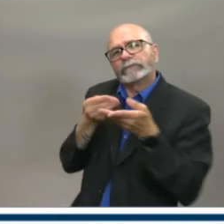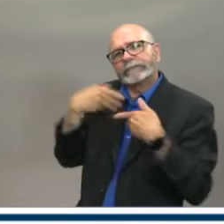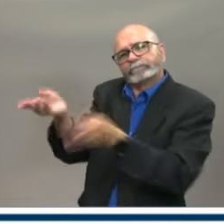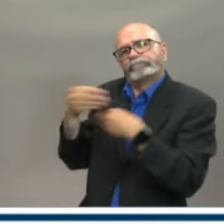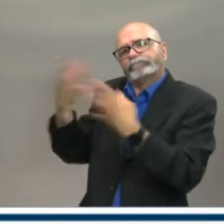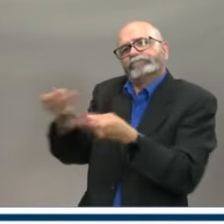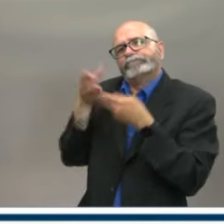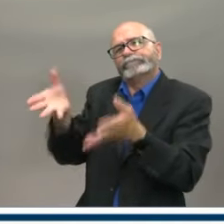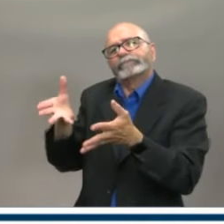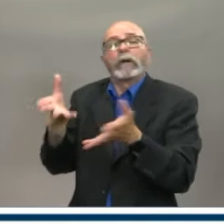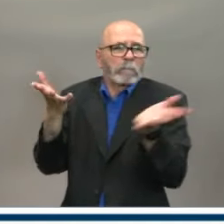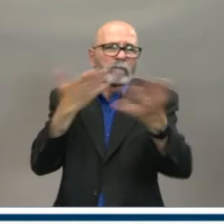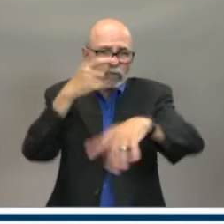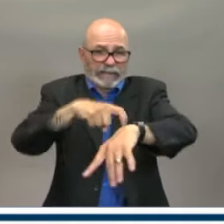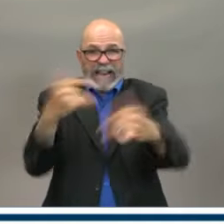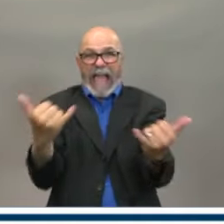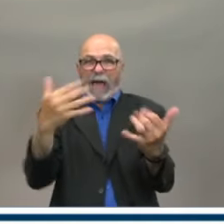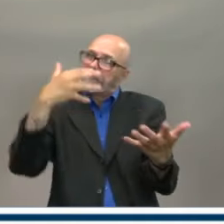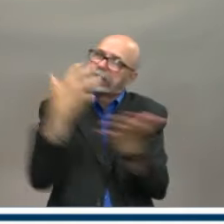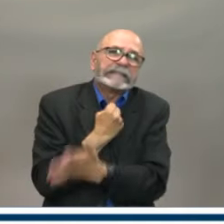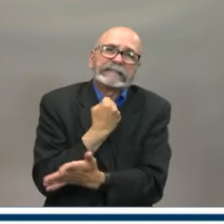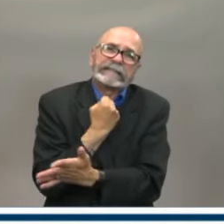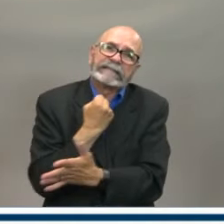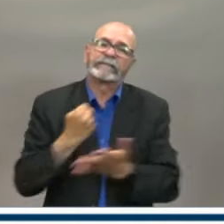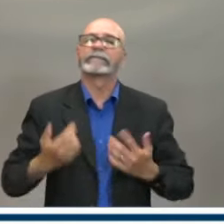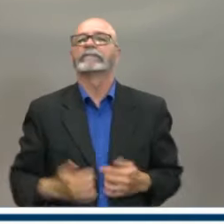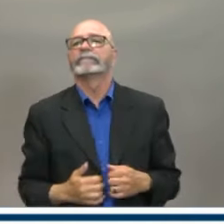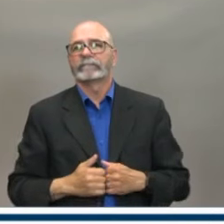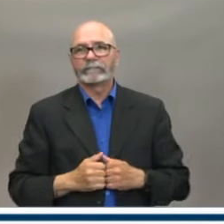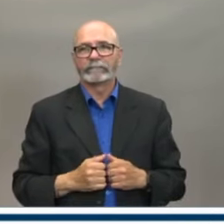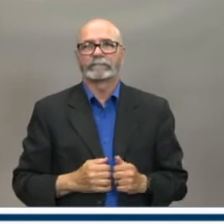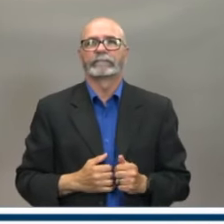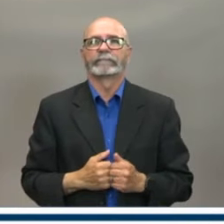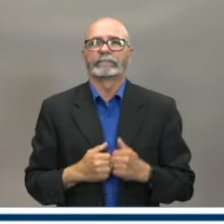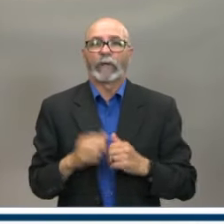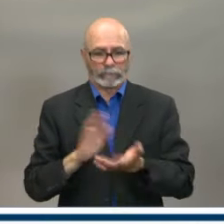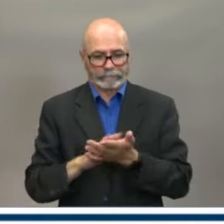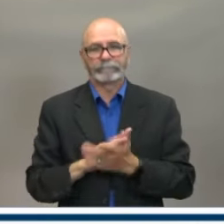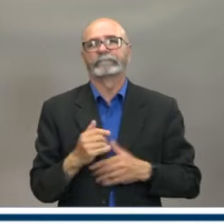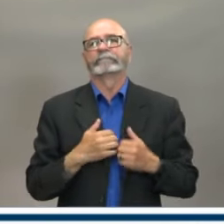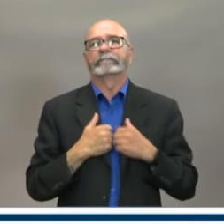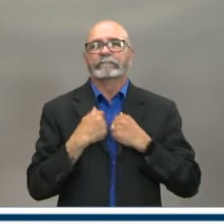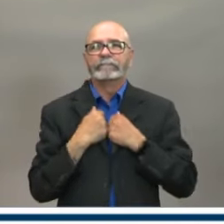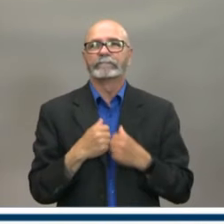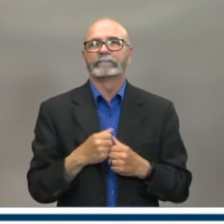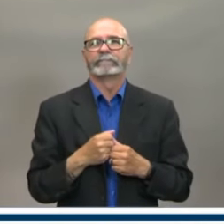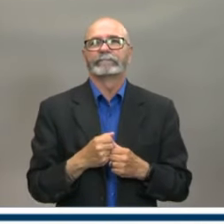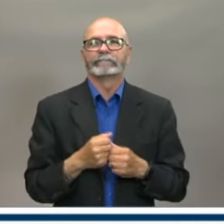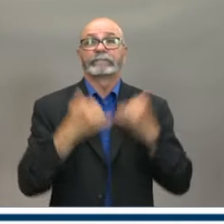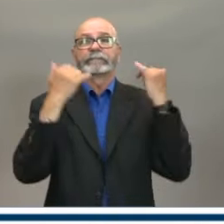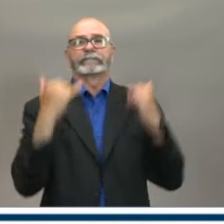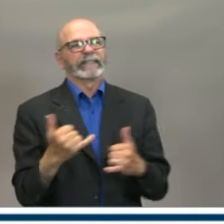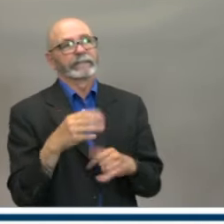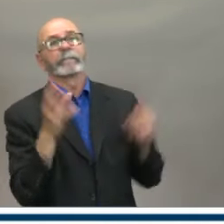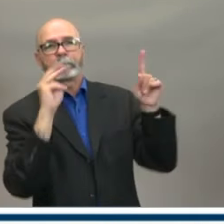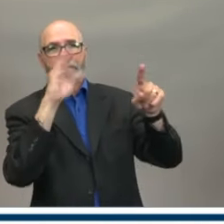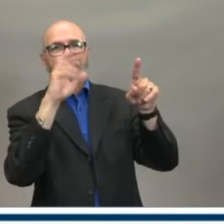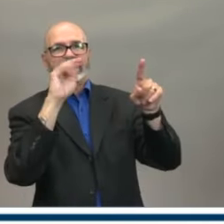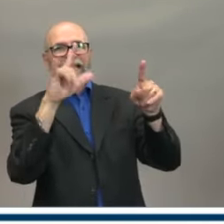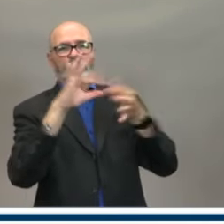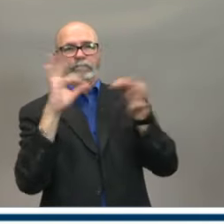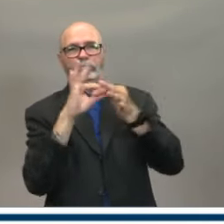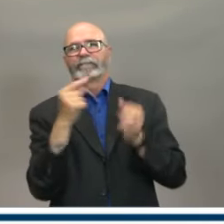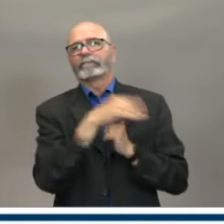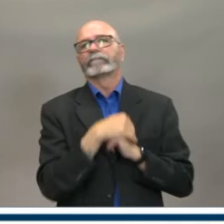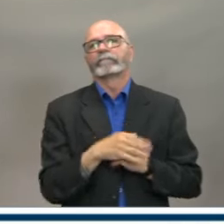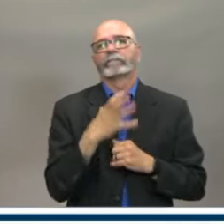if you're in that position. Premier. Thank you, Dr. Strang, and now we'll be happy to answer any questions. Chrissy? Reporters will get one question